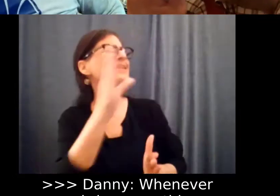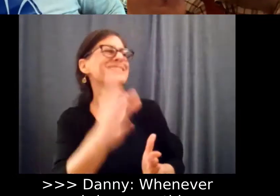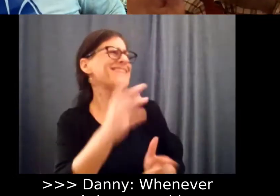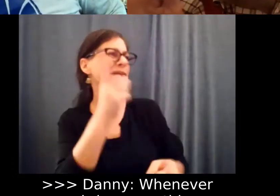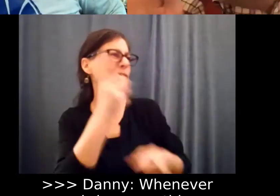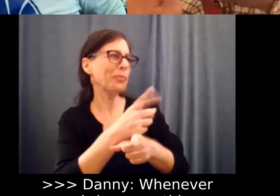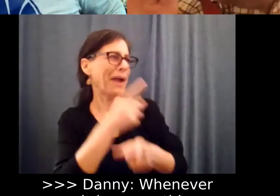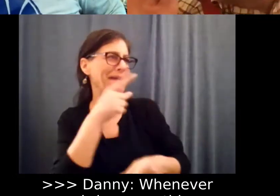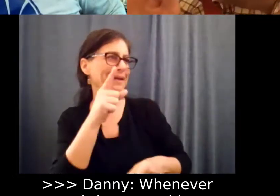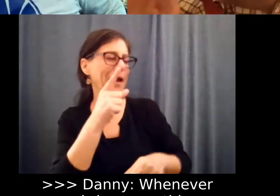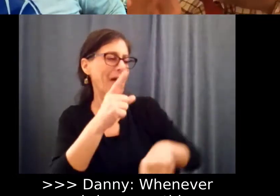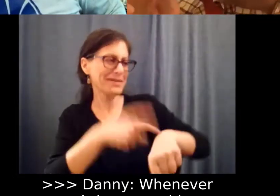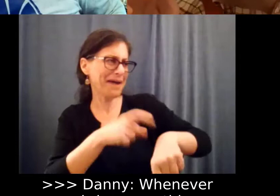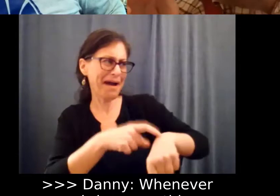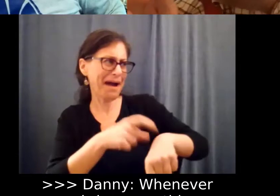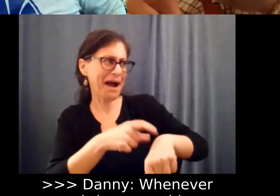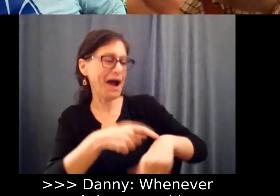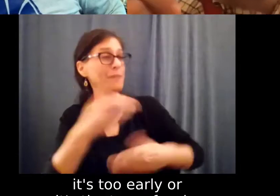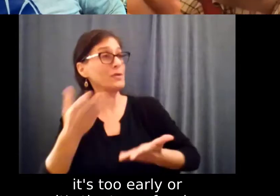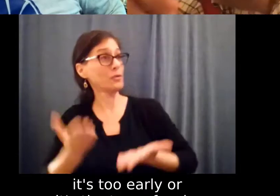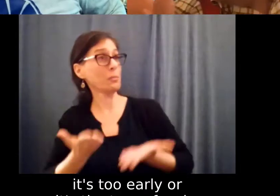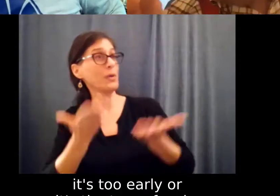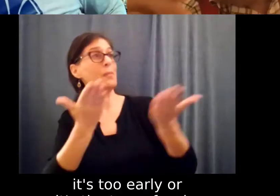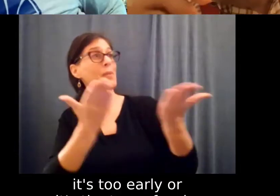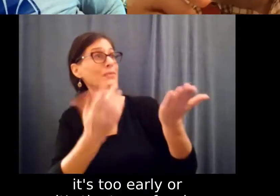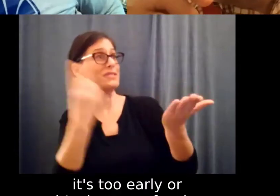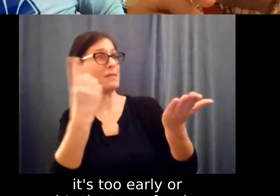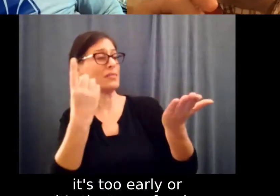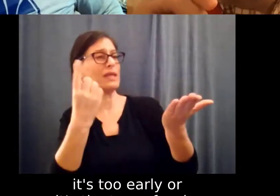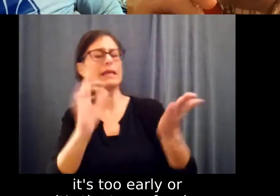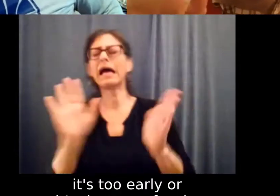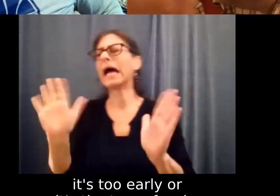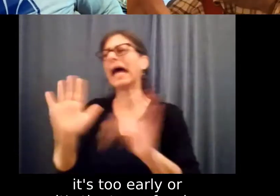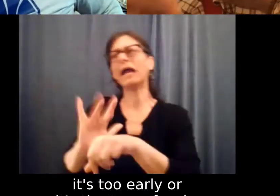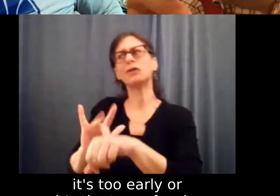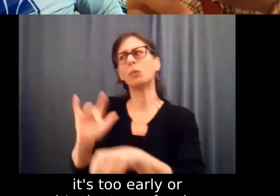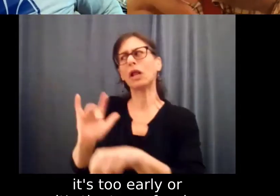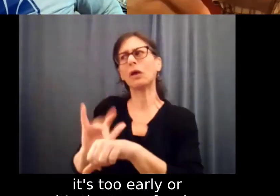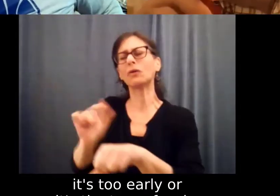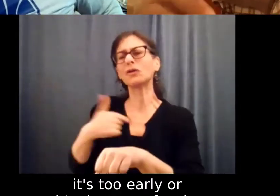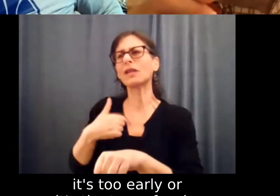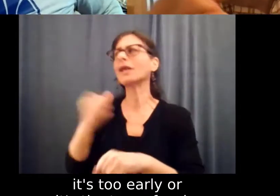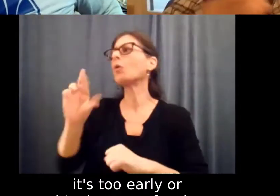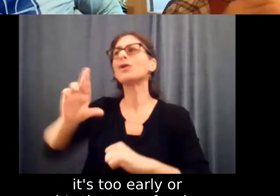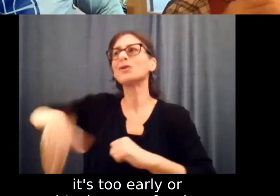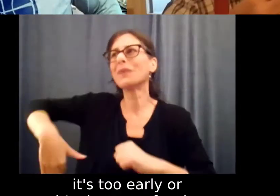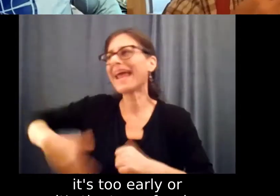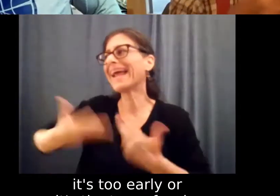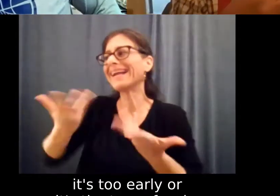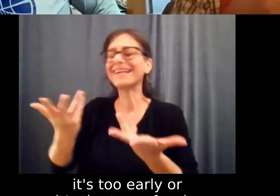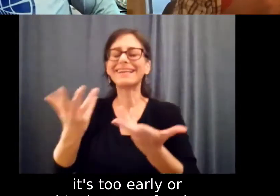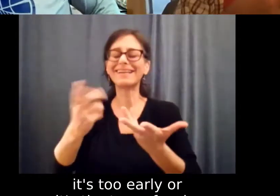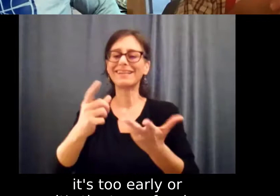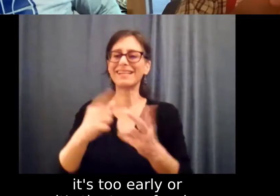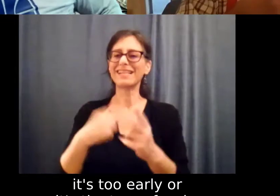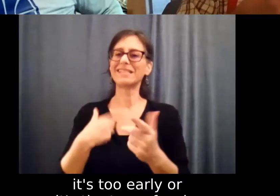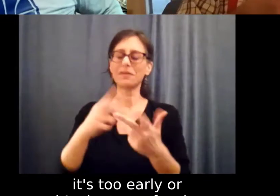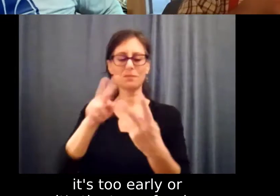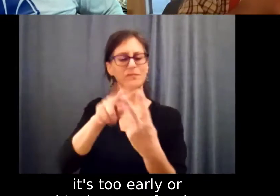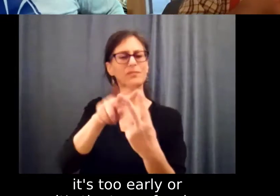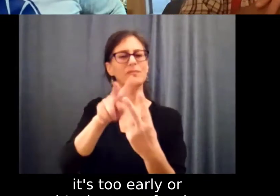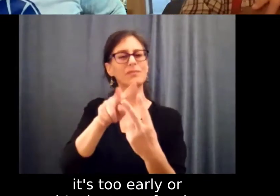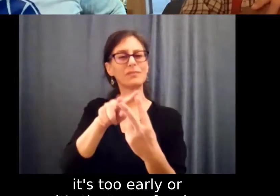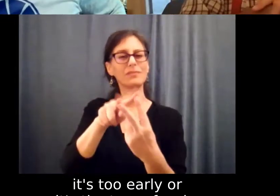whenever you pitch, whenever you bring something to somebody, it's like, well, yeah, it's too early, or it's the